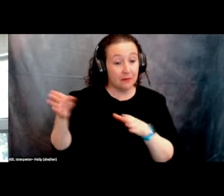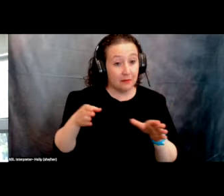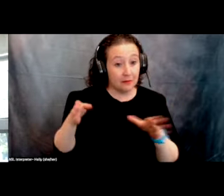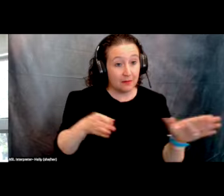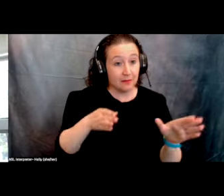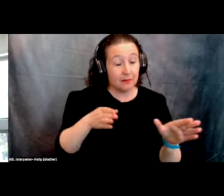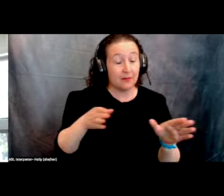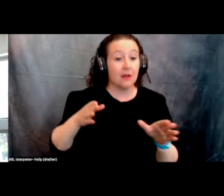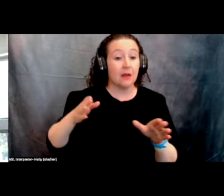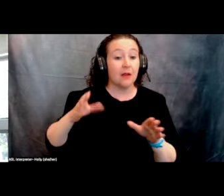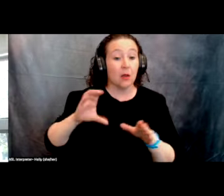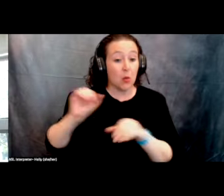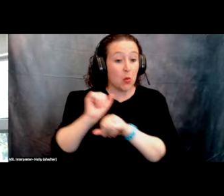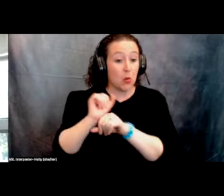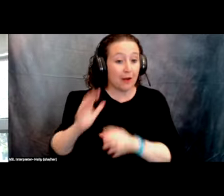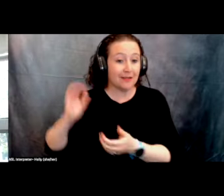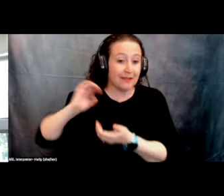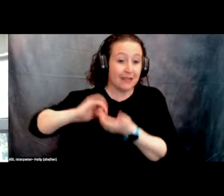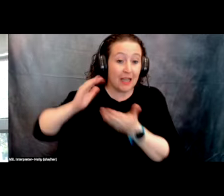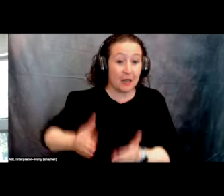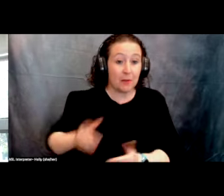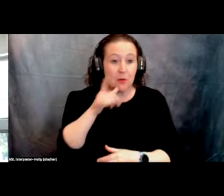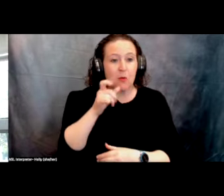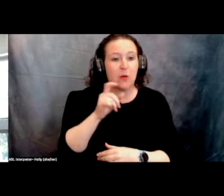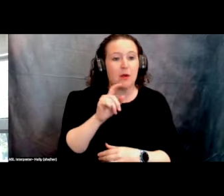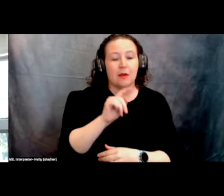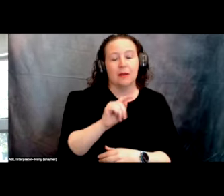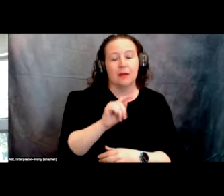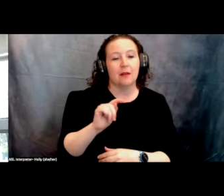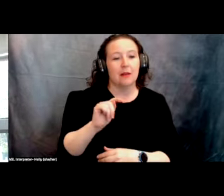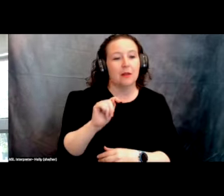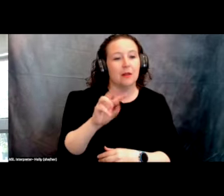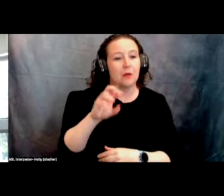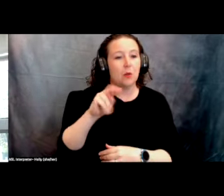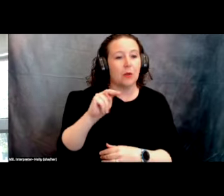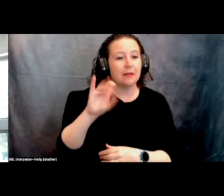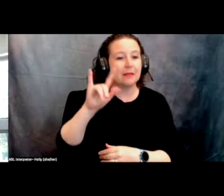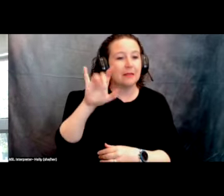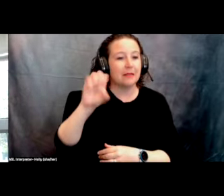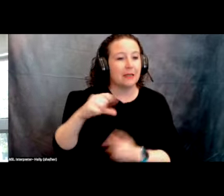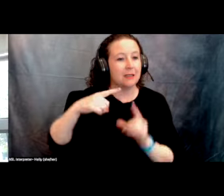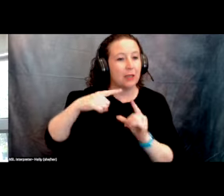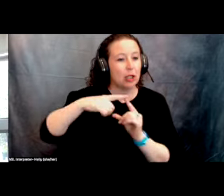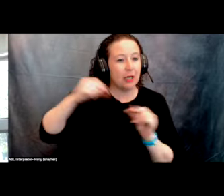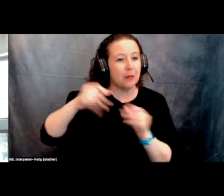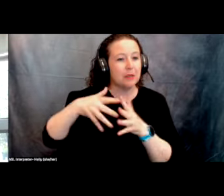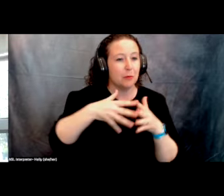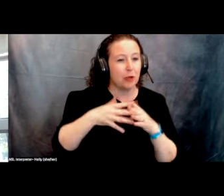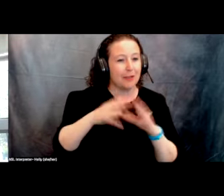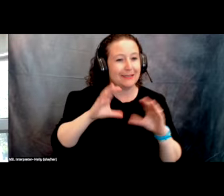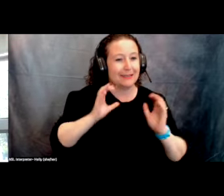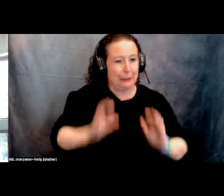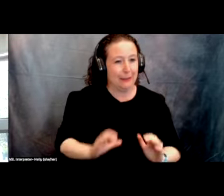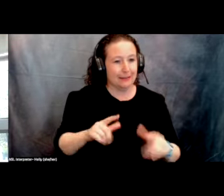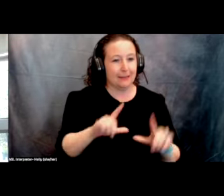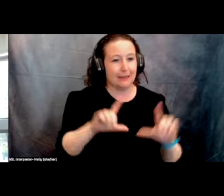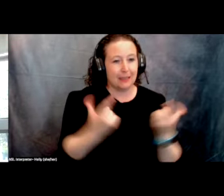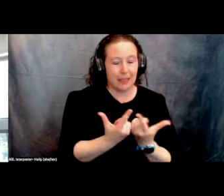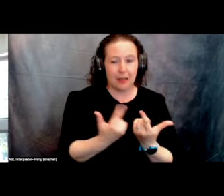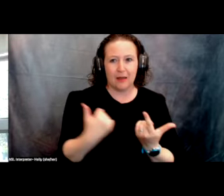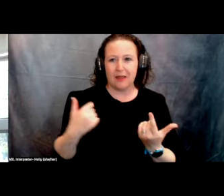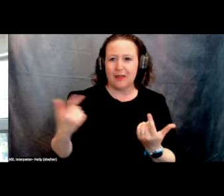collaborators with the Twin Cities Japanese American Citizens League. We've worked on a number of programs with them over the